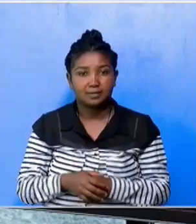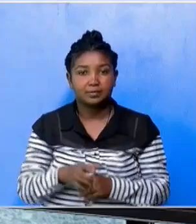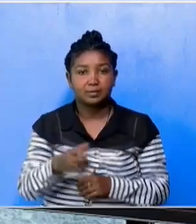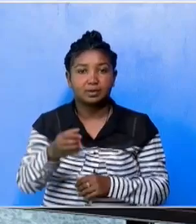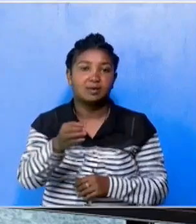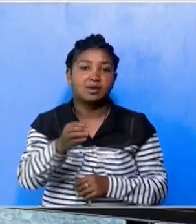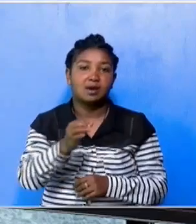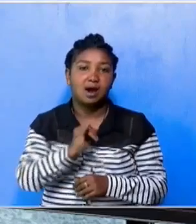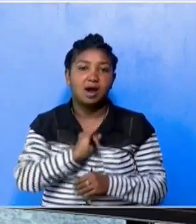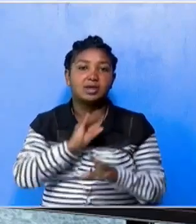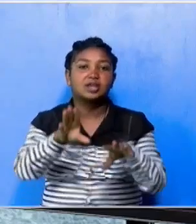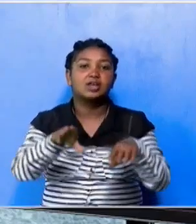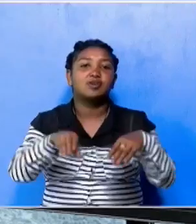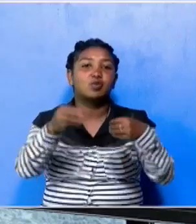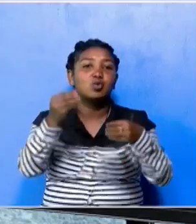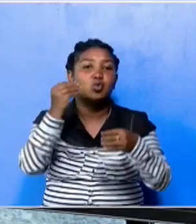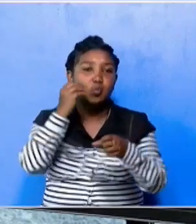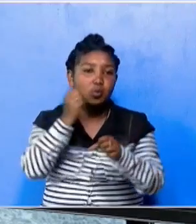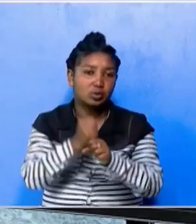I give you homework.